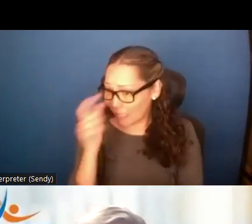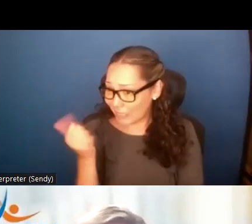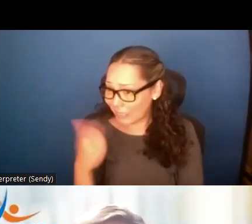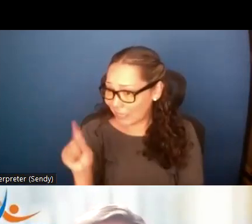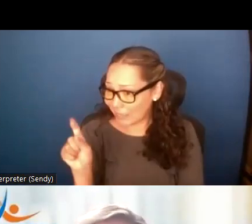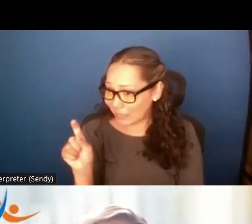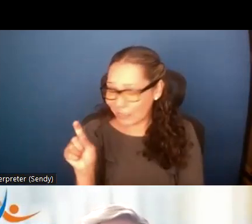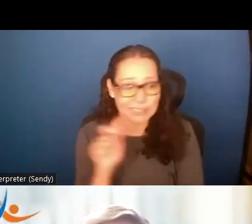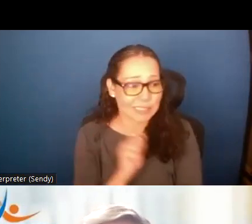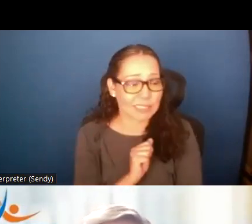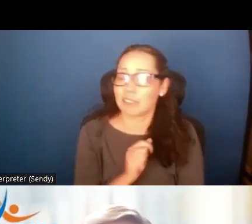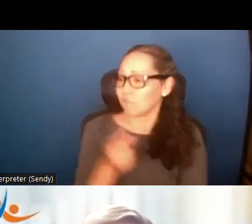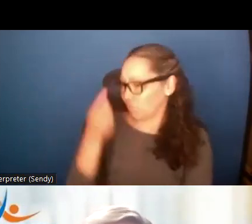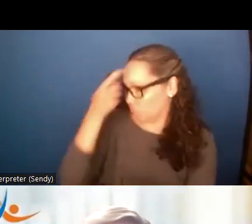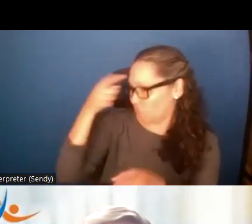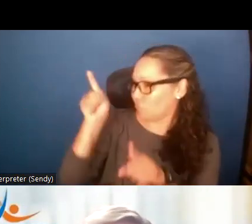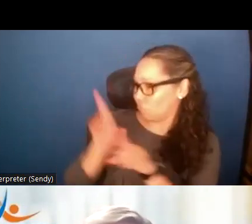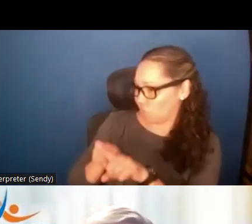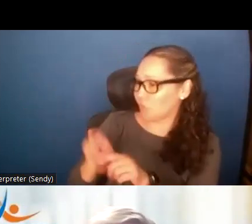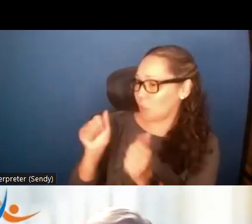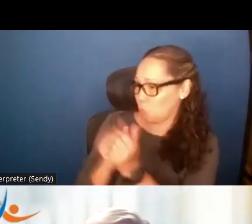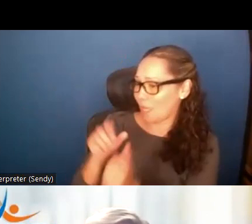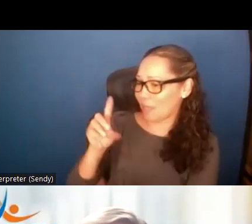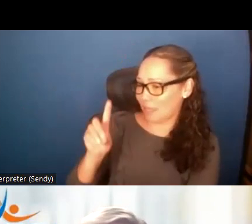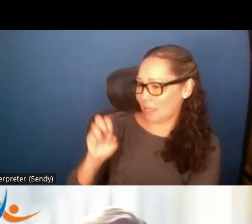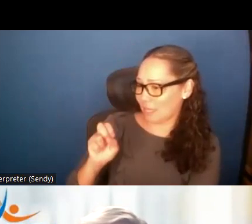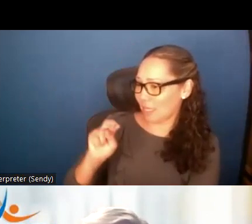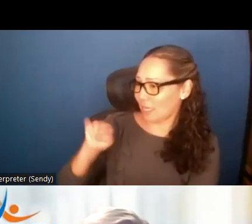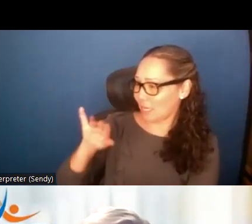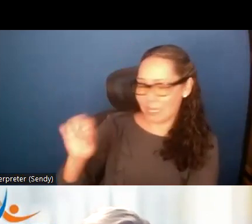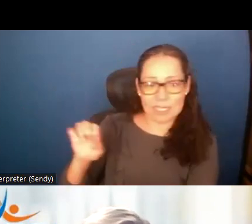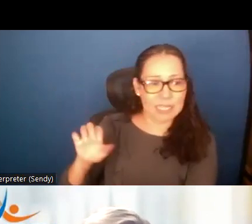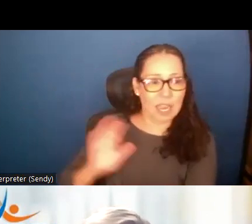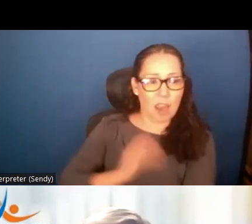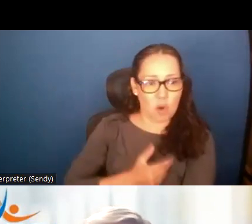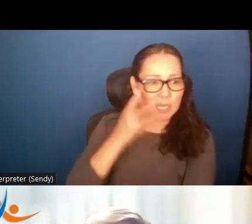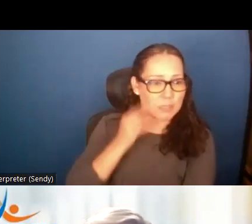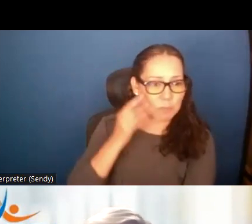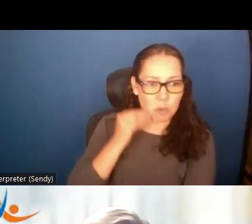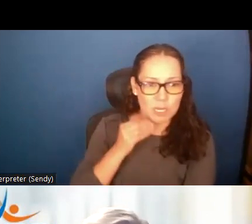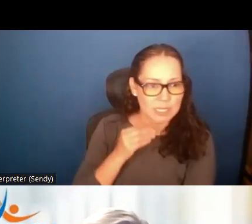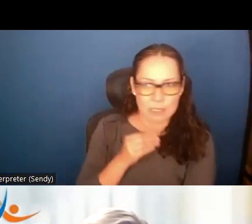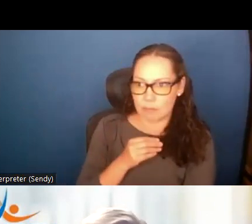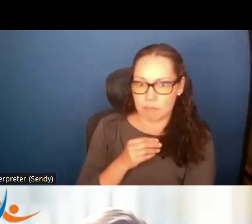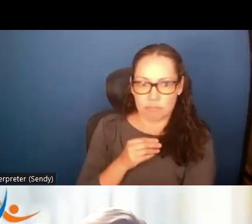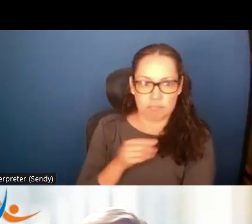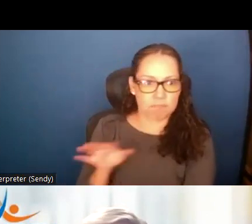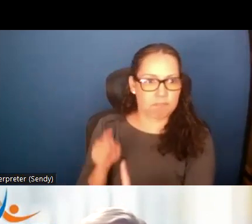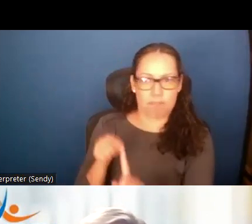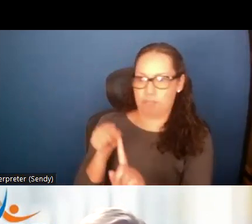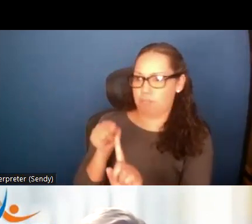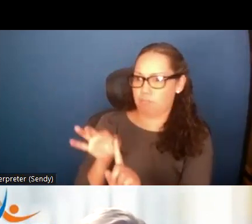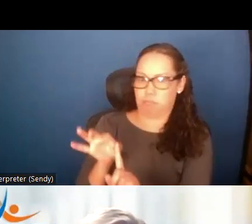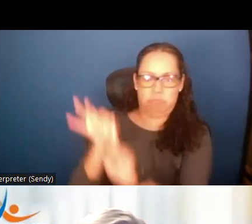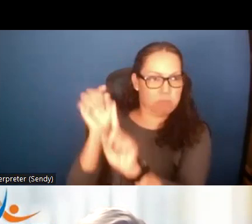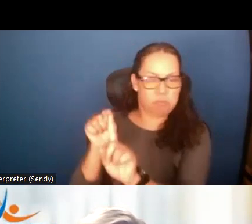I would agree with Anissa. I think just overall speaking to our experience with COVID, it was so atypical of any other kind of situation